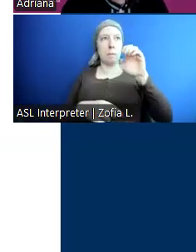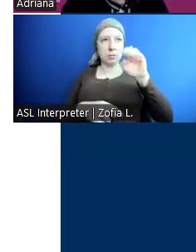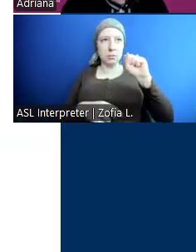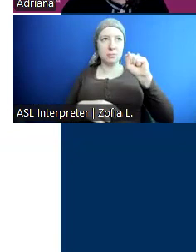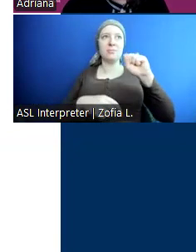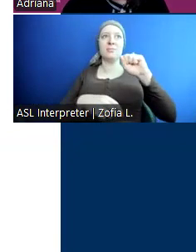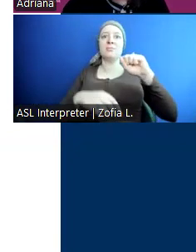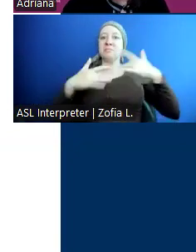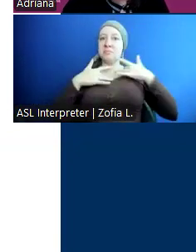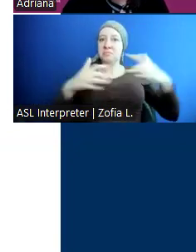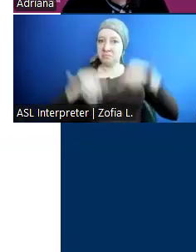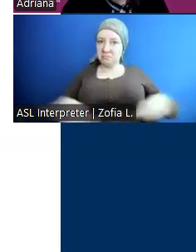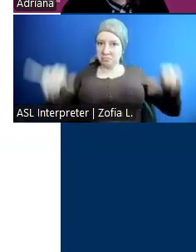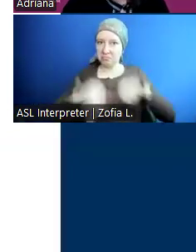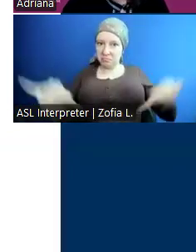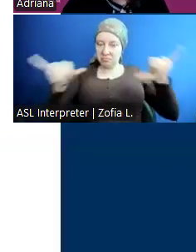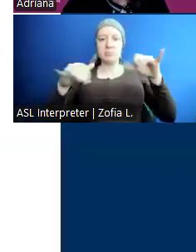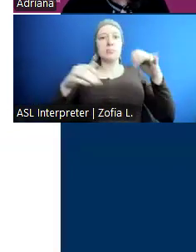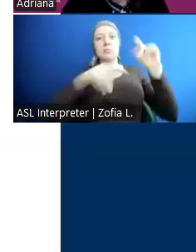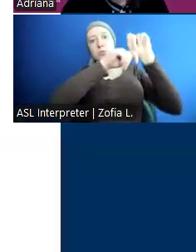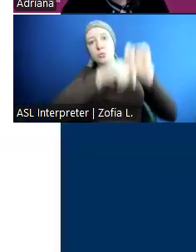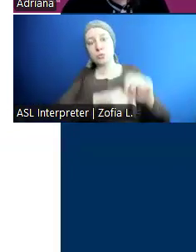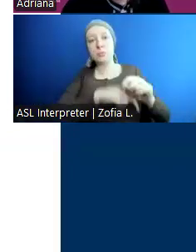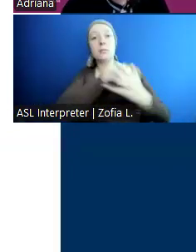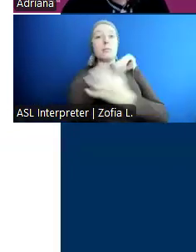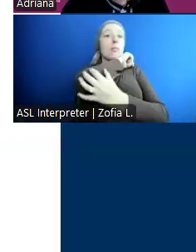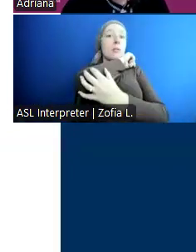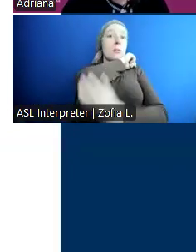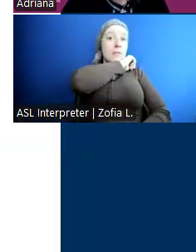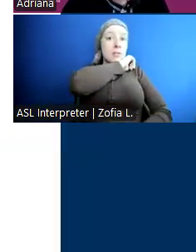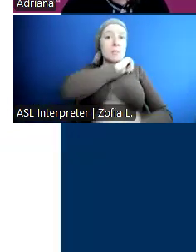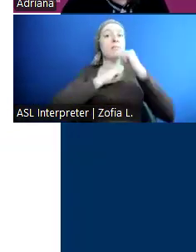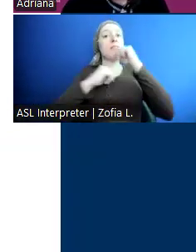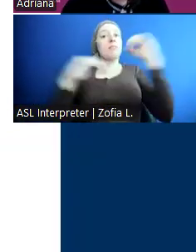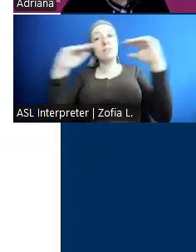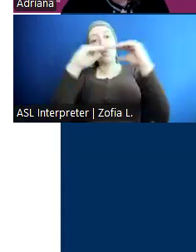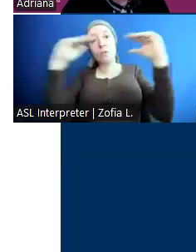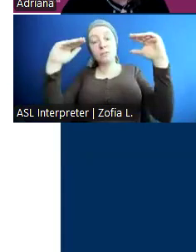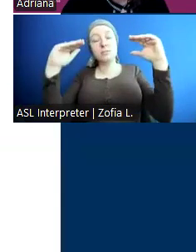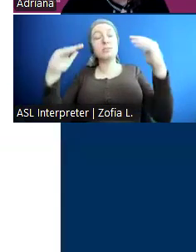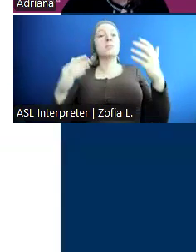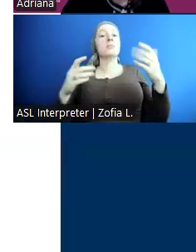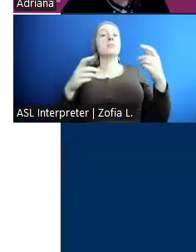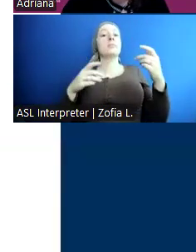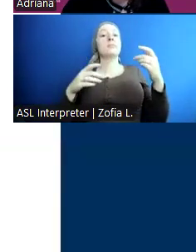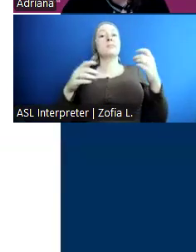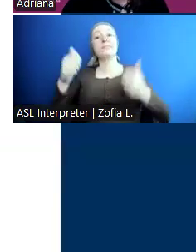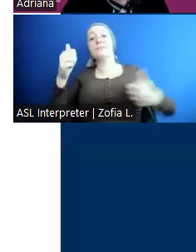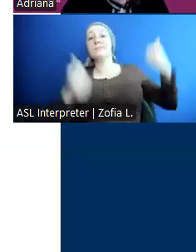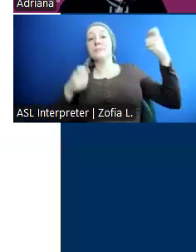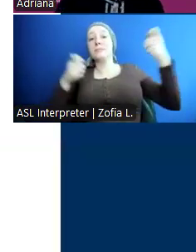We're talking about poverty and inequality. We're talking about control over female